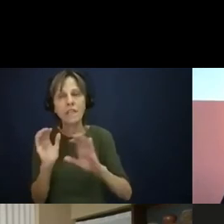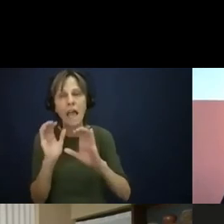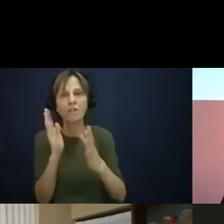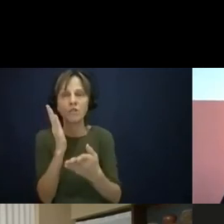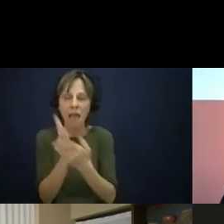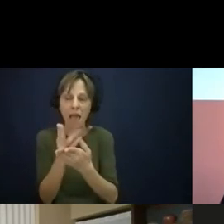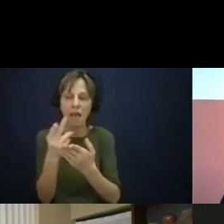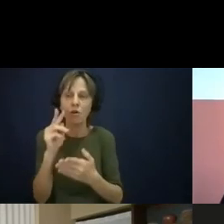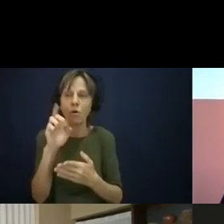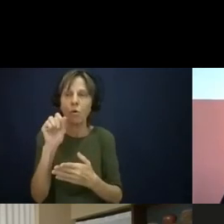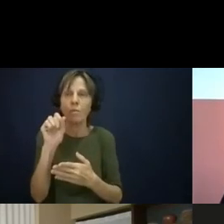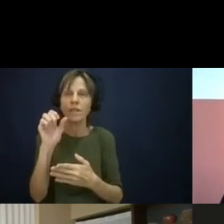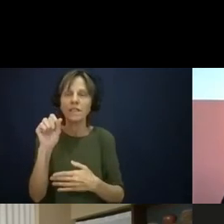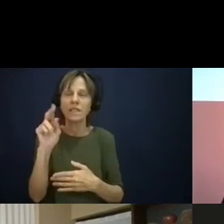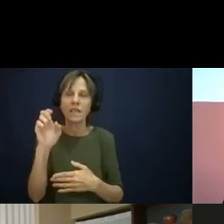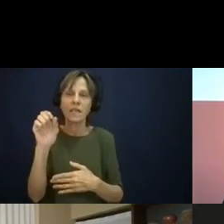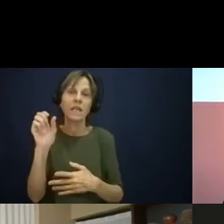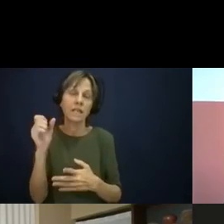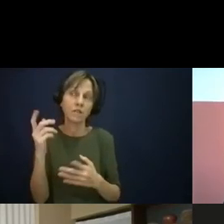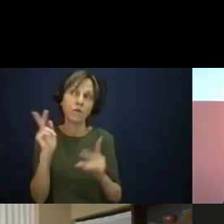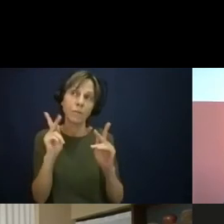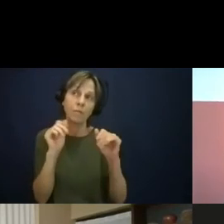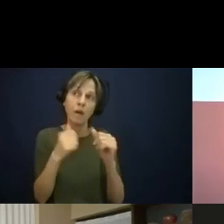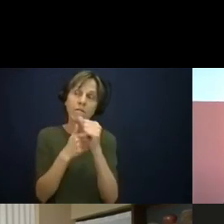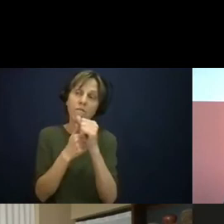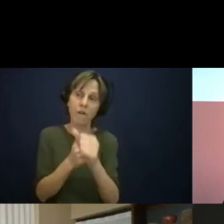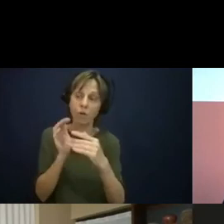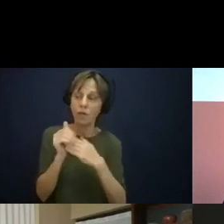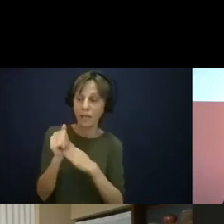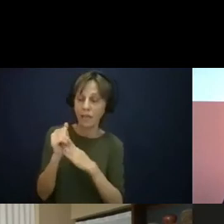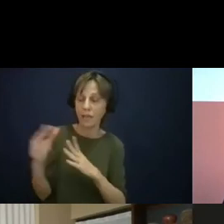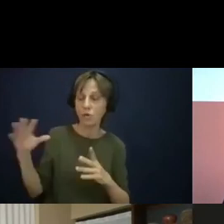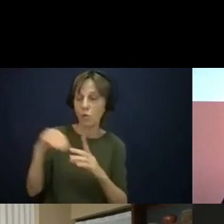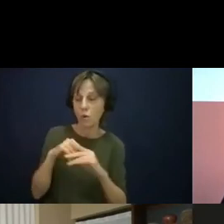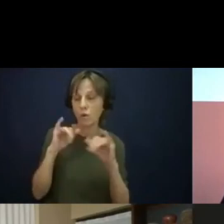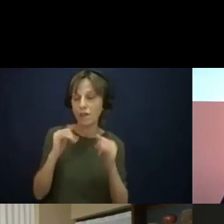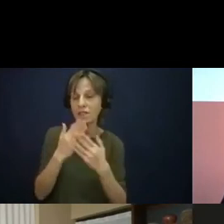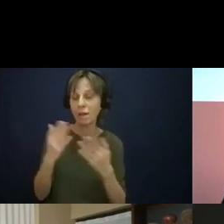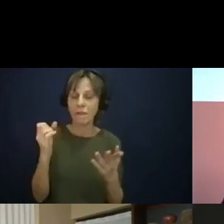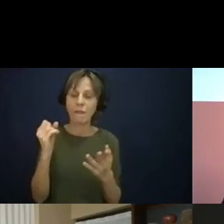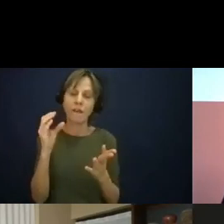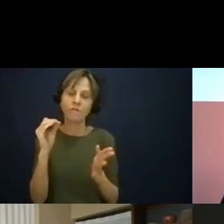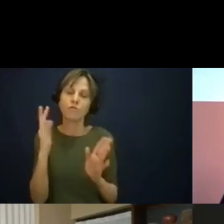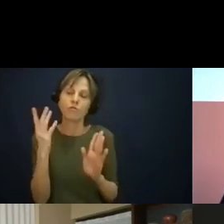forefront, so that people can follow that lead and incorporate those same things. And so just the fact that we've,